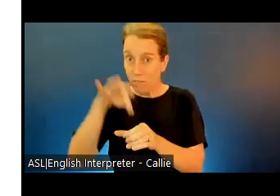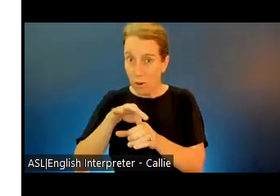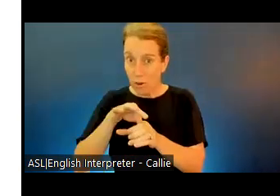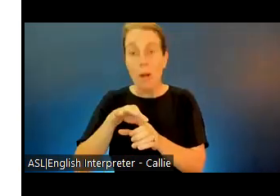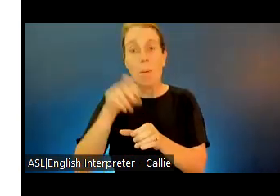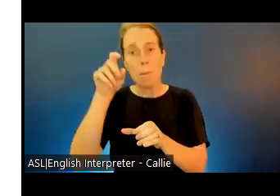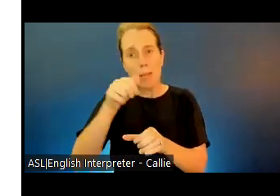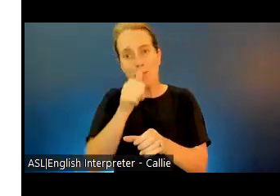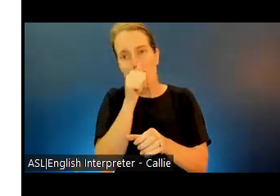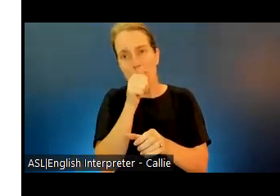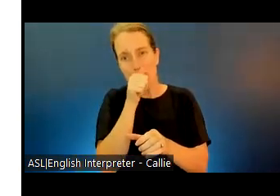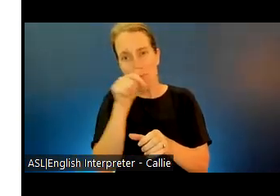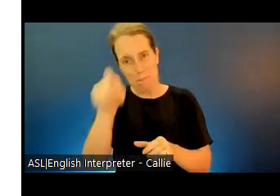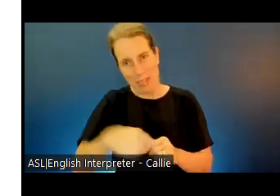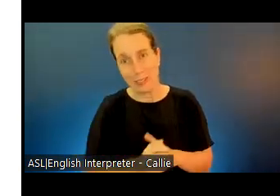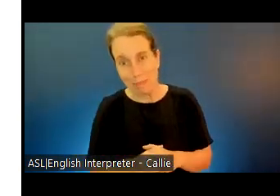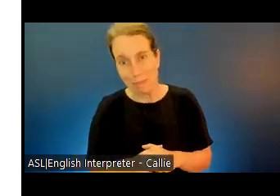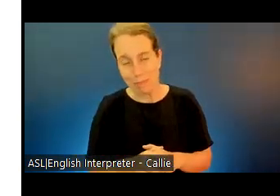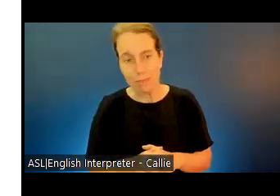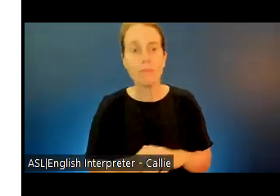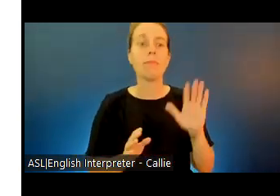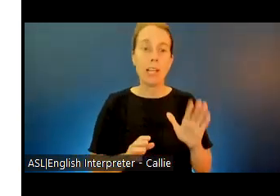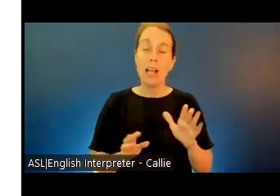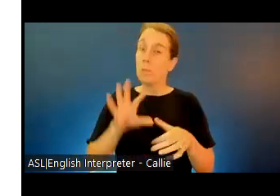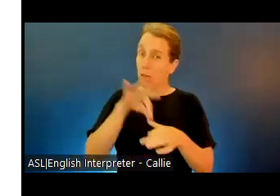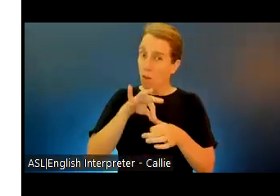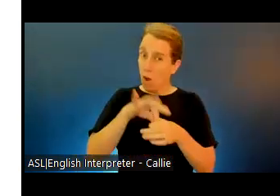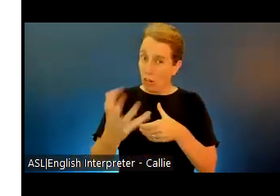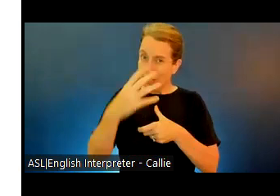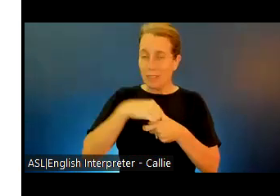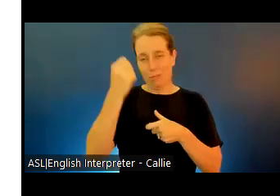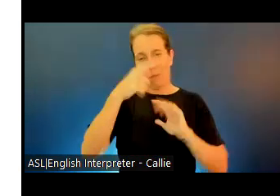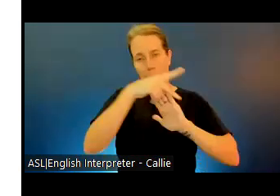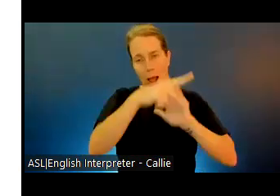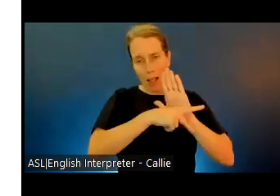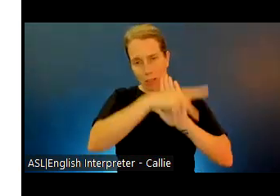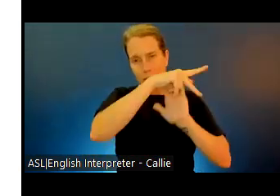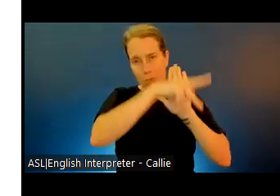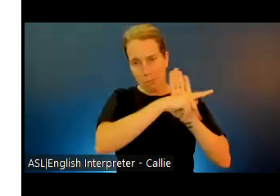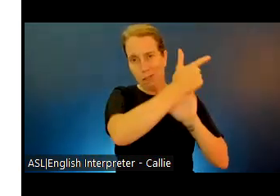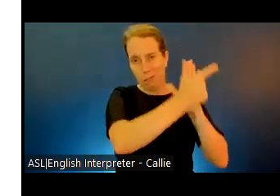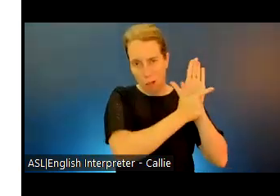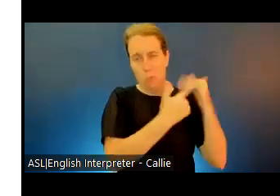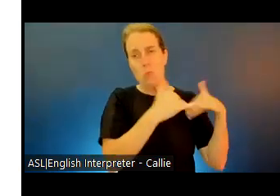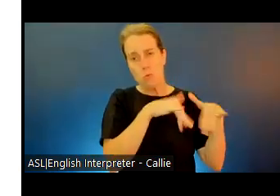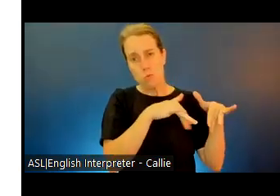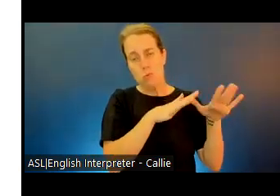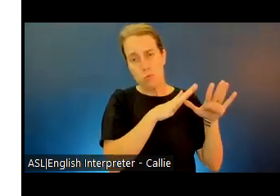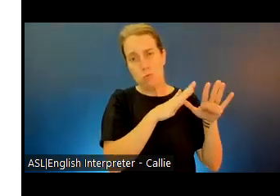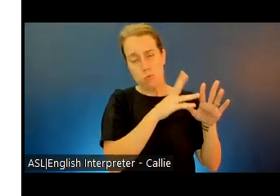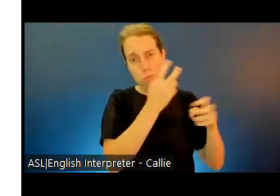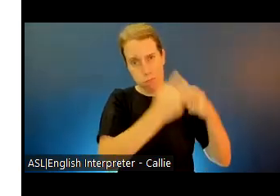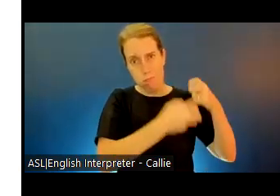know that there are many, many big policy issues, but we also know there's a significant block of caregivers who are